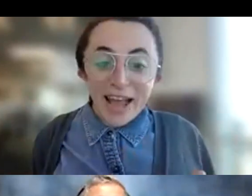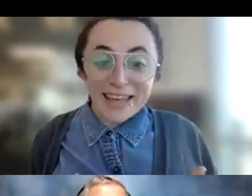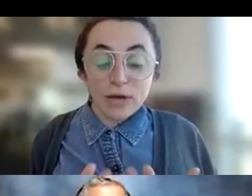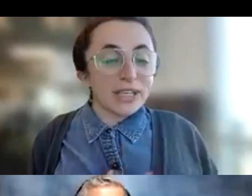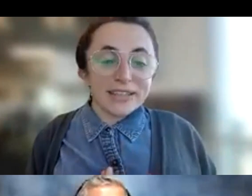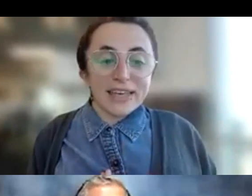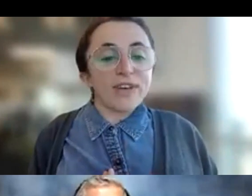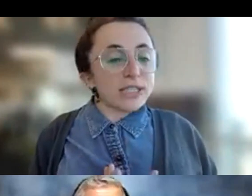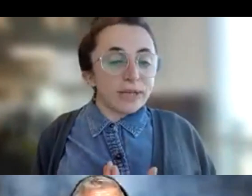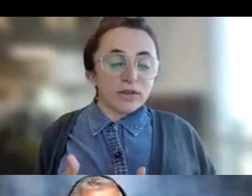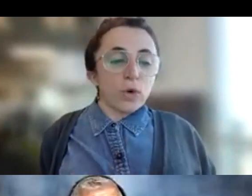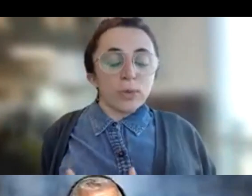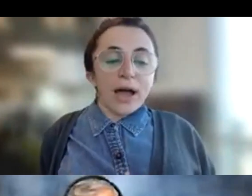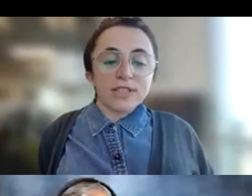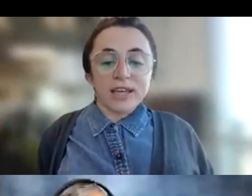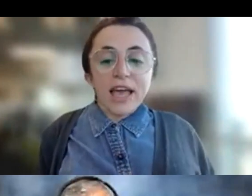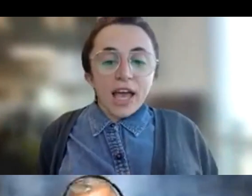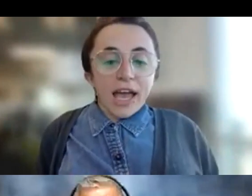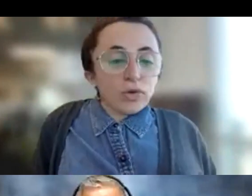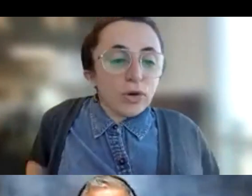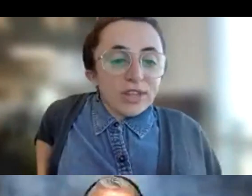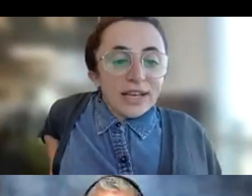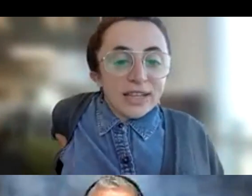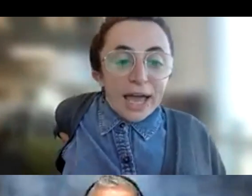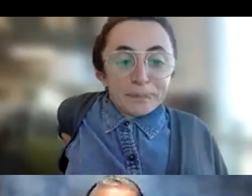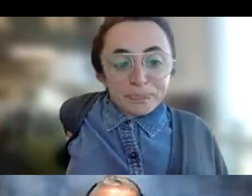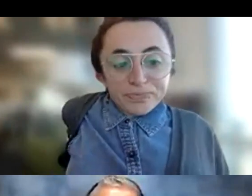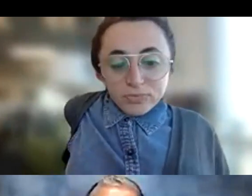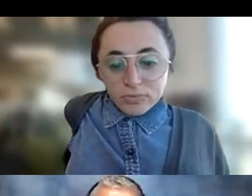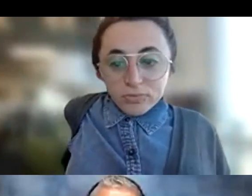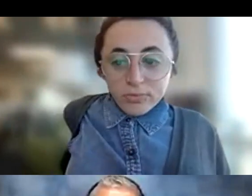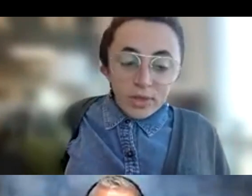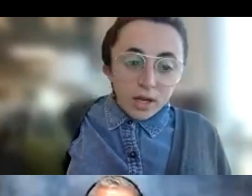in writing that we need the investment in affordable housing. And you can go to the next slide.